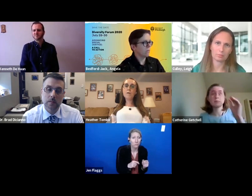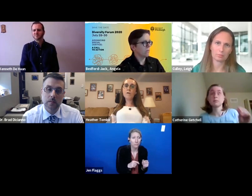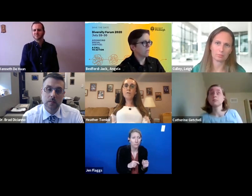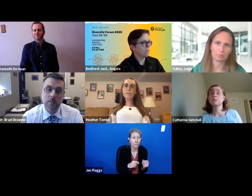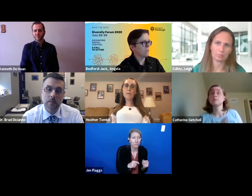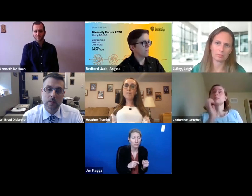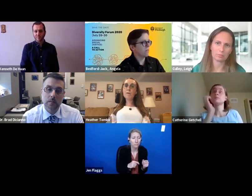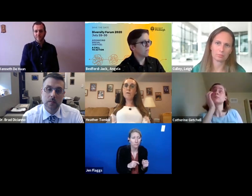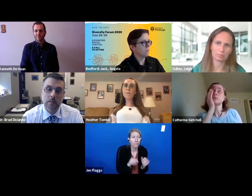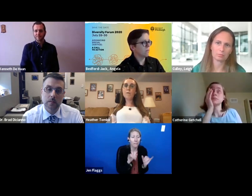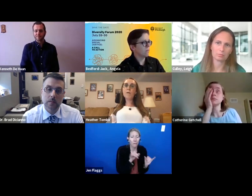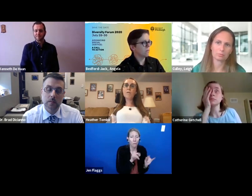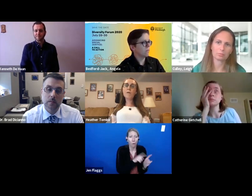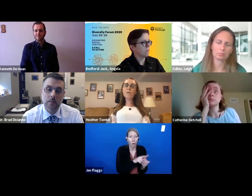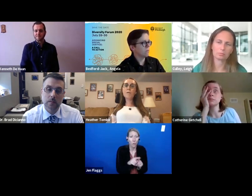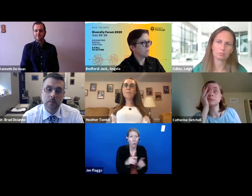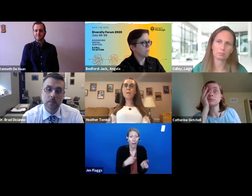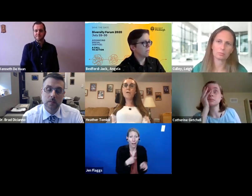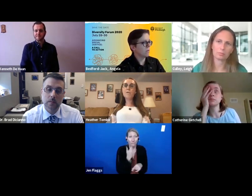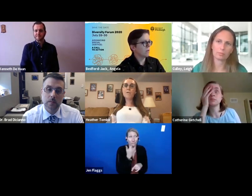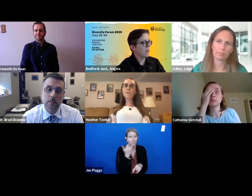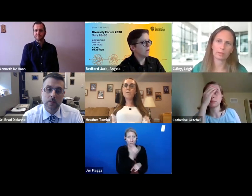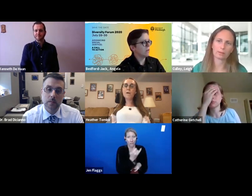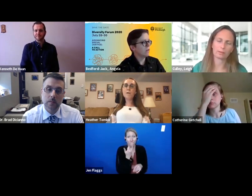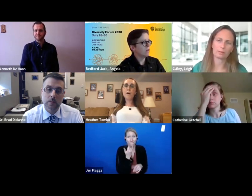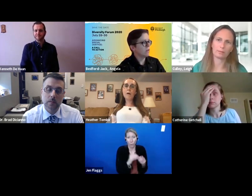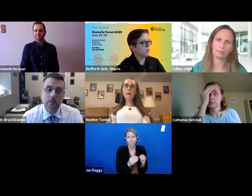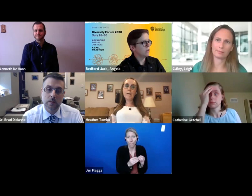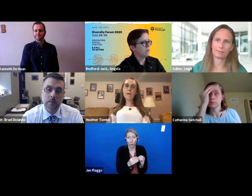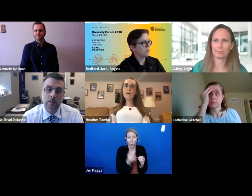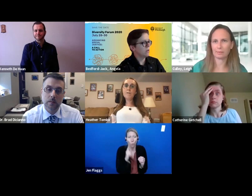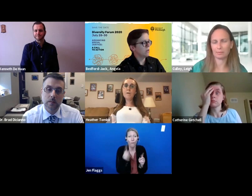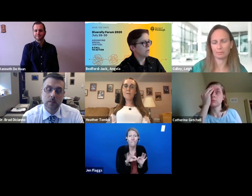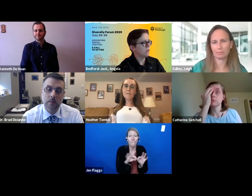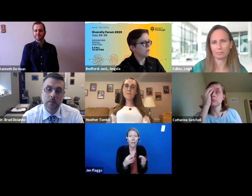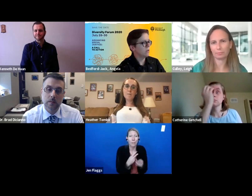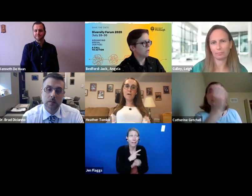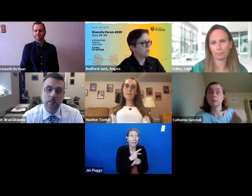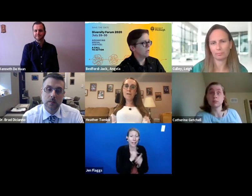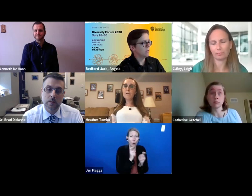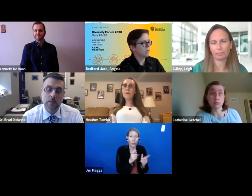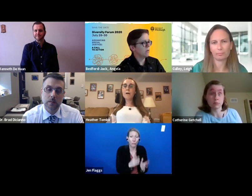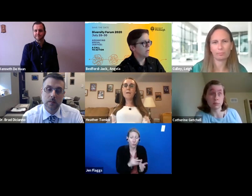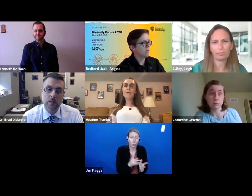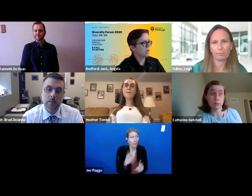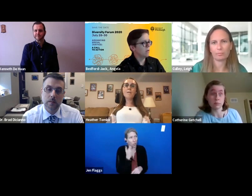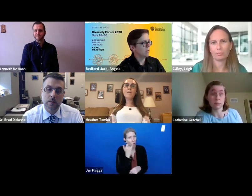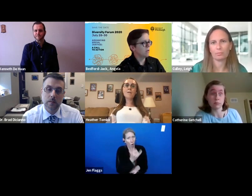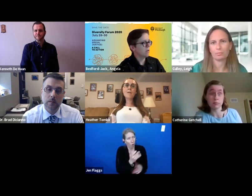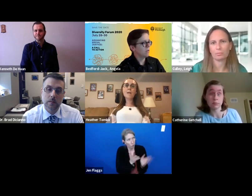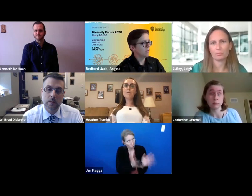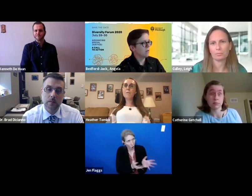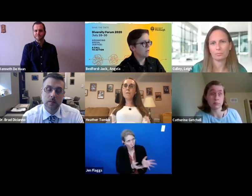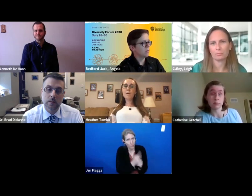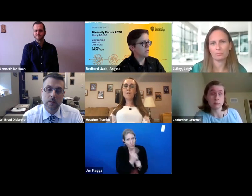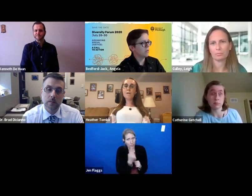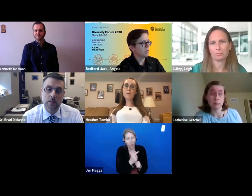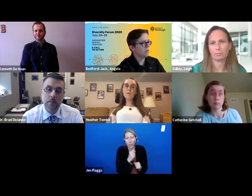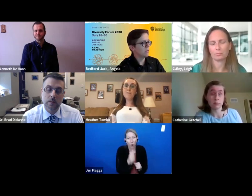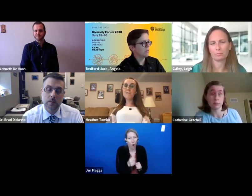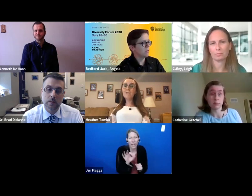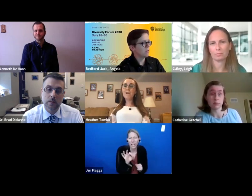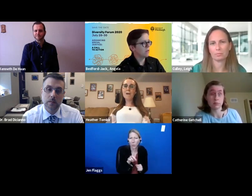call-in phone number where family caregivers can call and talk to someone, not a